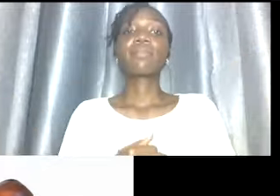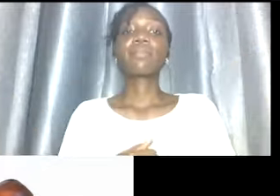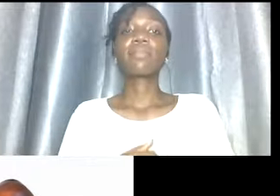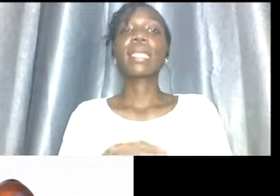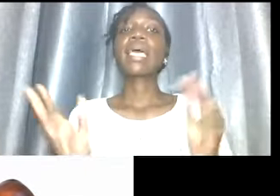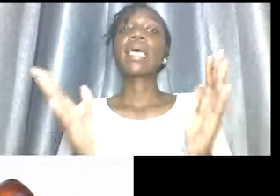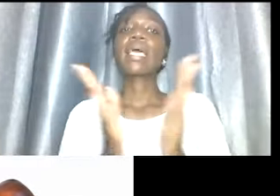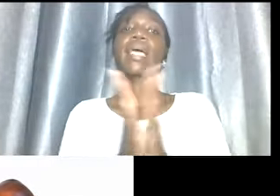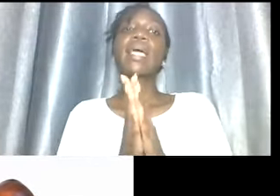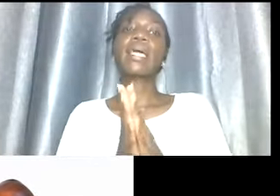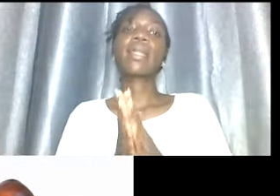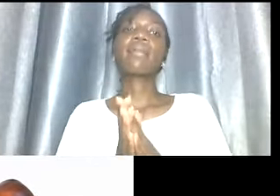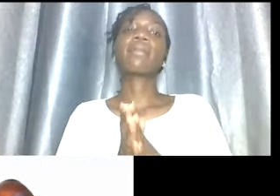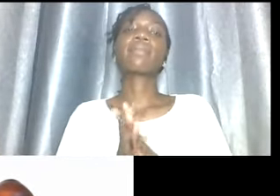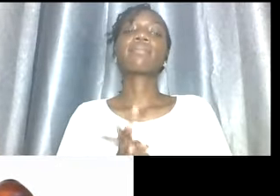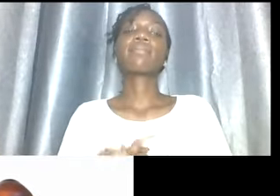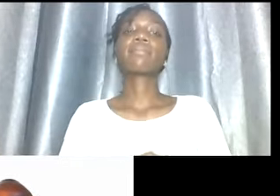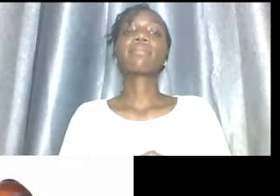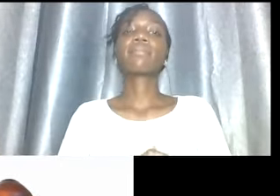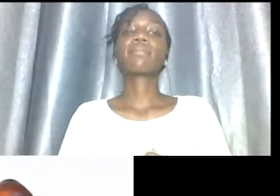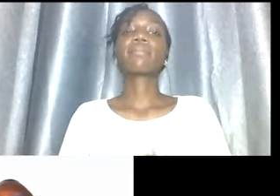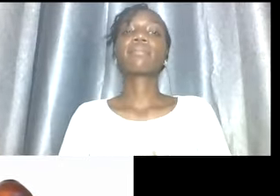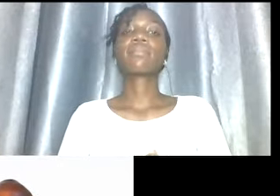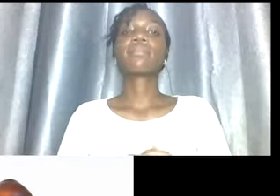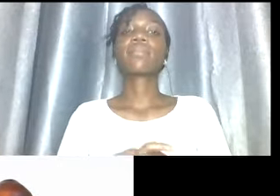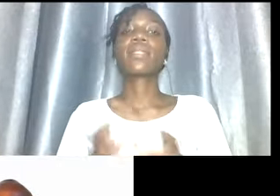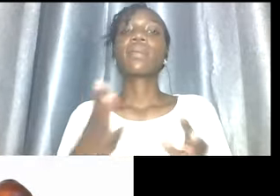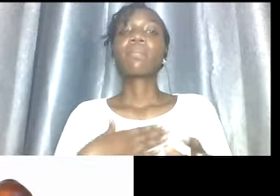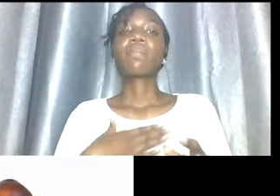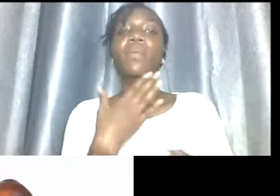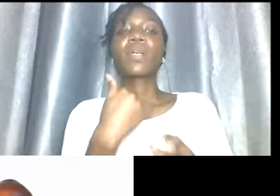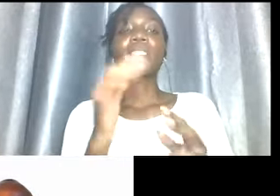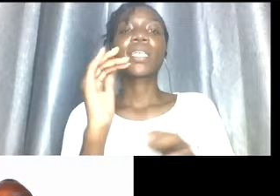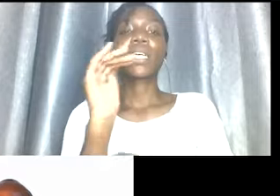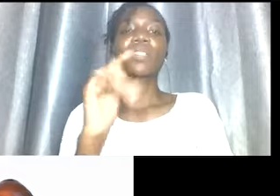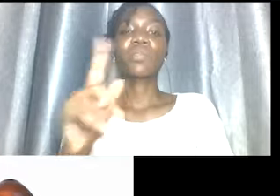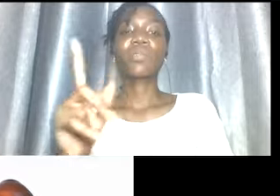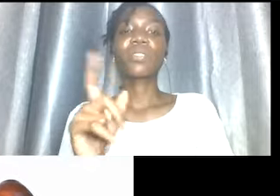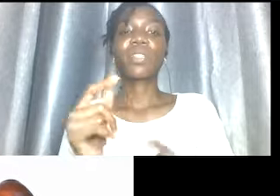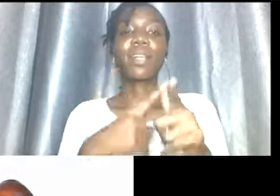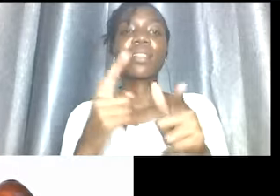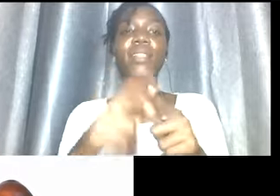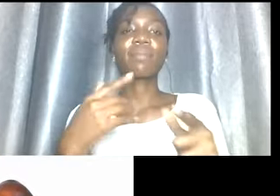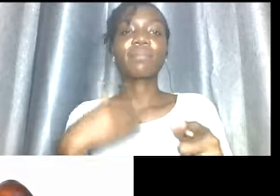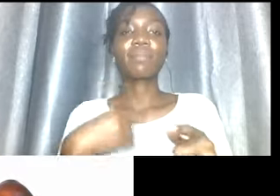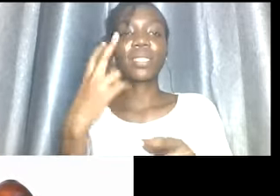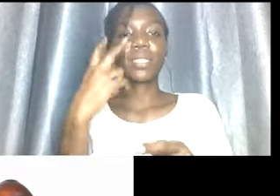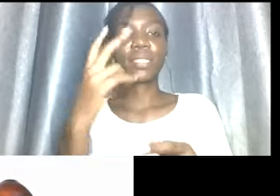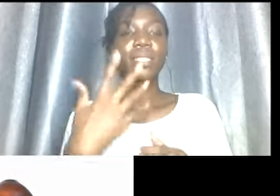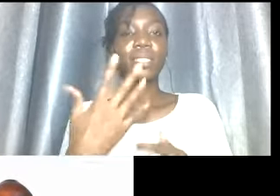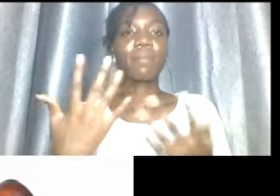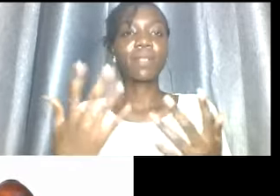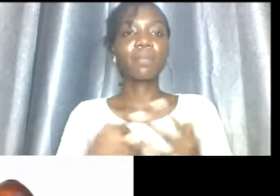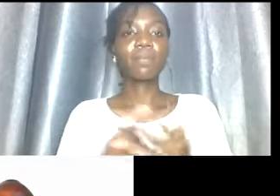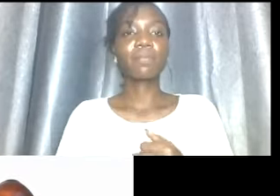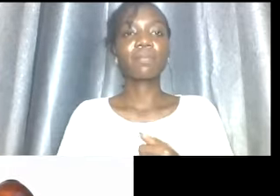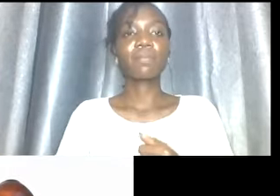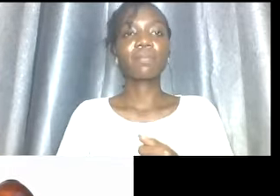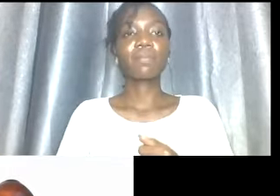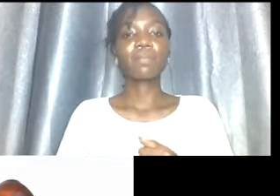oh yeah, okay. I was going to ask a question, then I saw something. Okay, I'll ask Dr. Chochi's